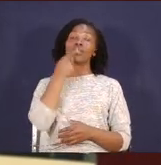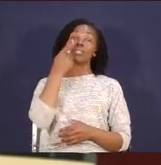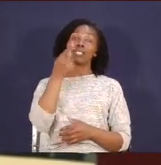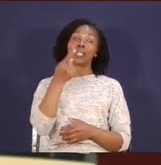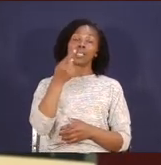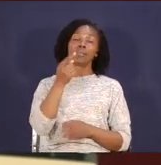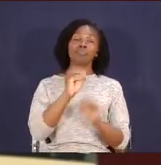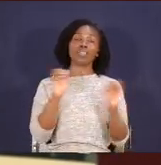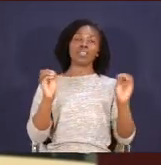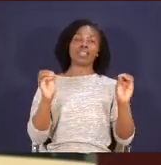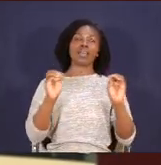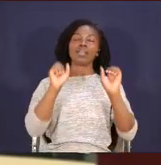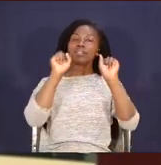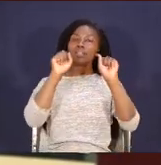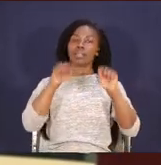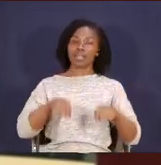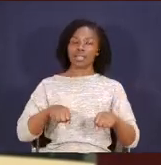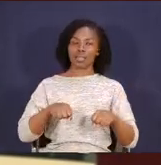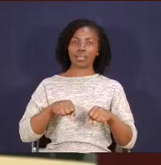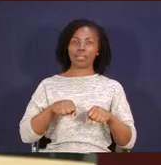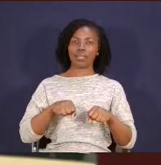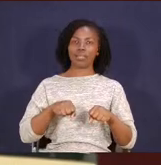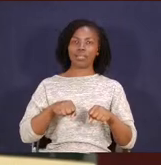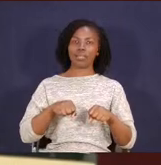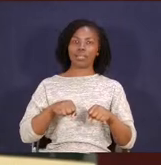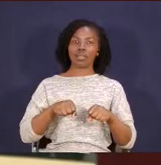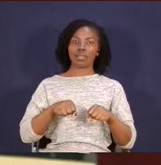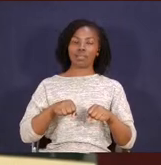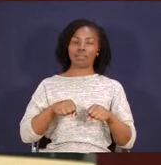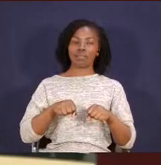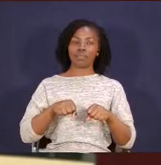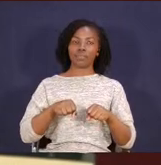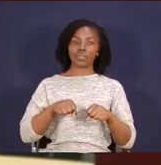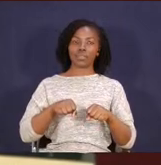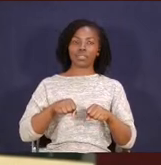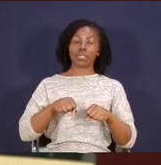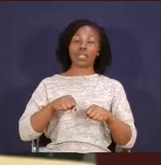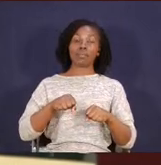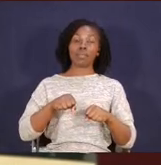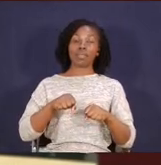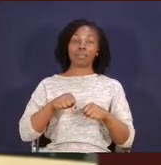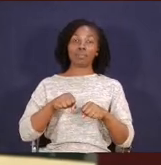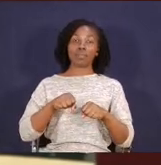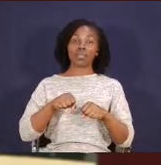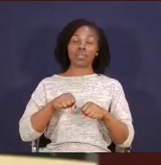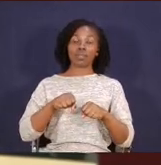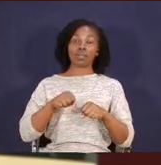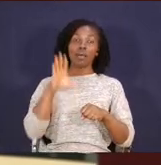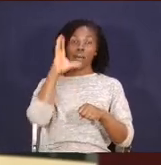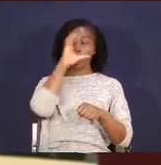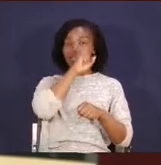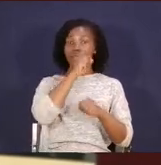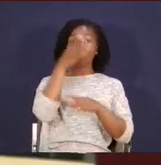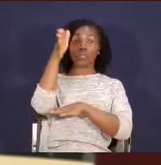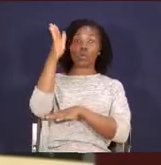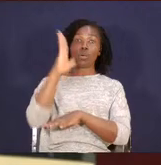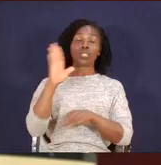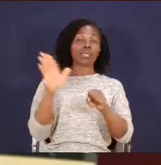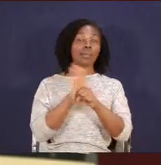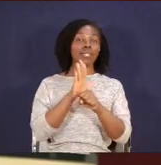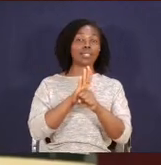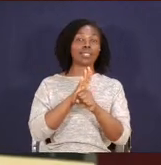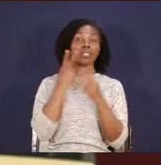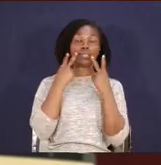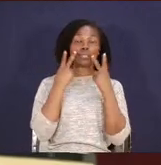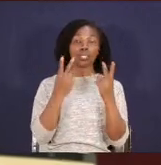none of us can be able to exhaust it. And God wants to release his abundance to his people. And so you